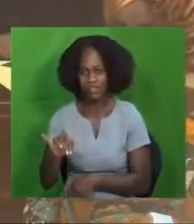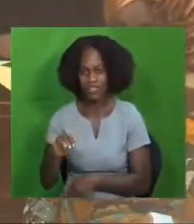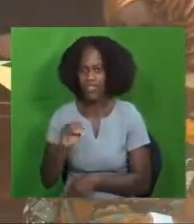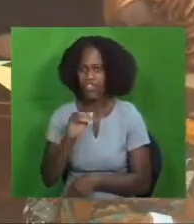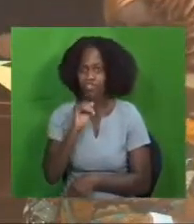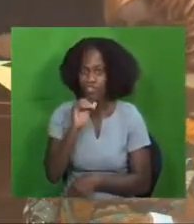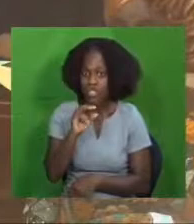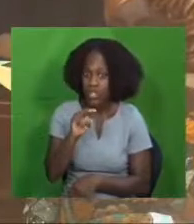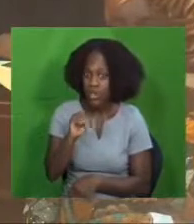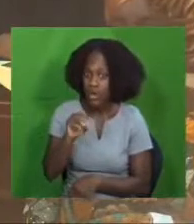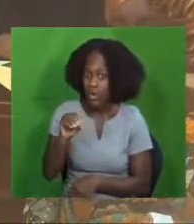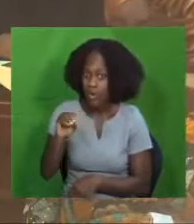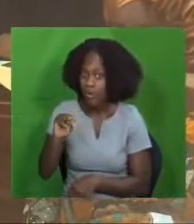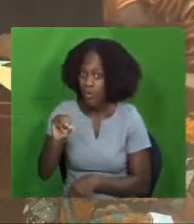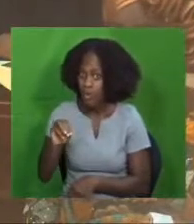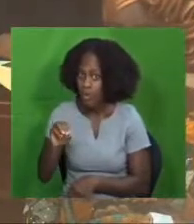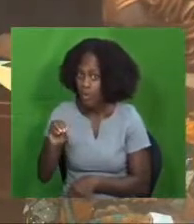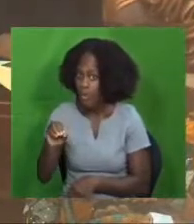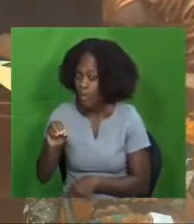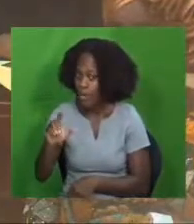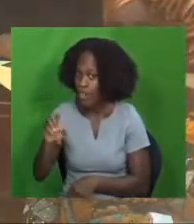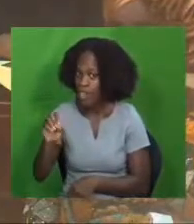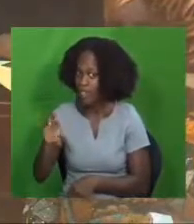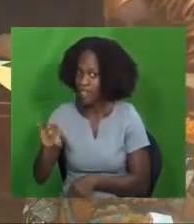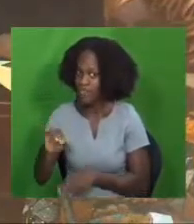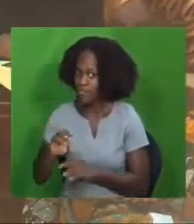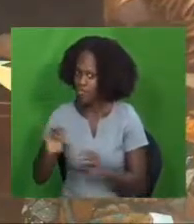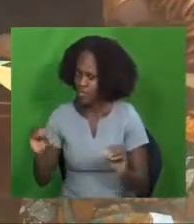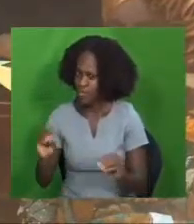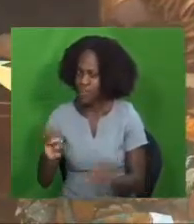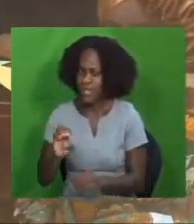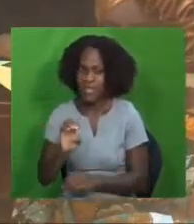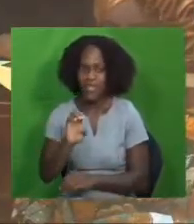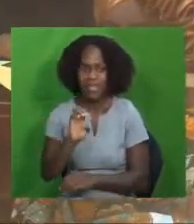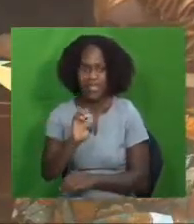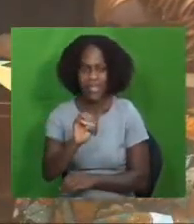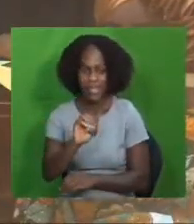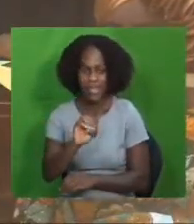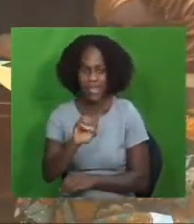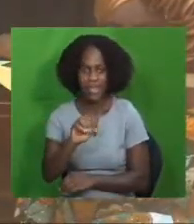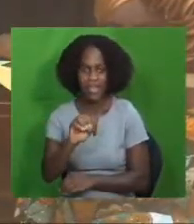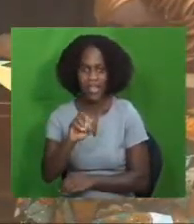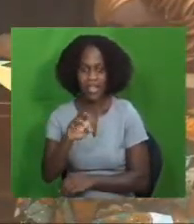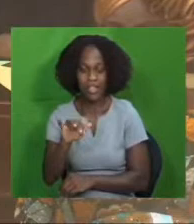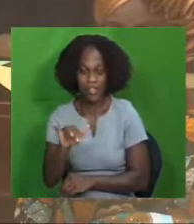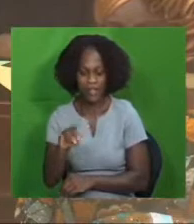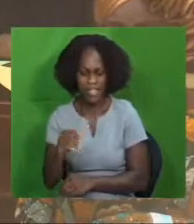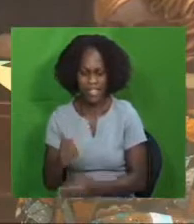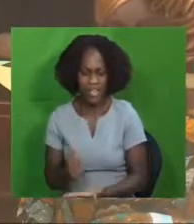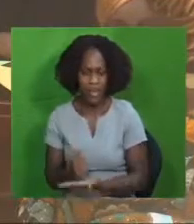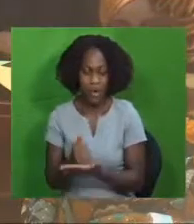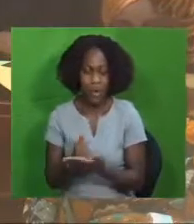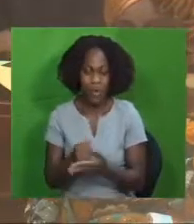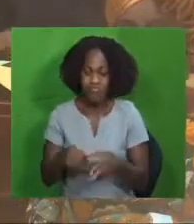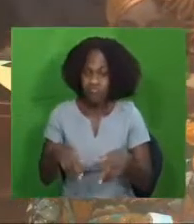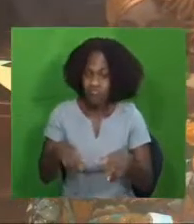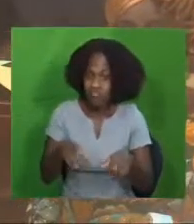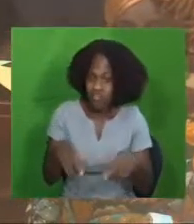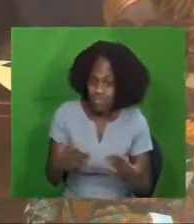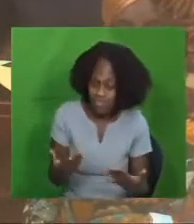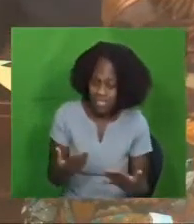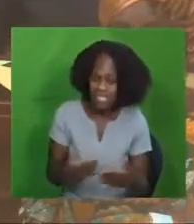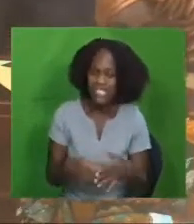levy, but electronic transaction levy that we believe will help, one, rope in the informal sector and also